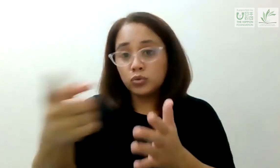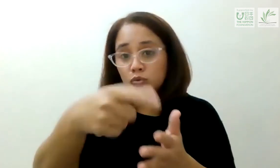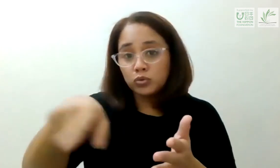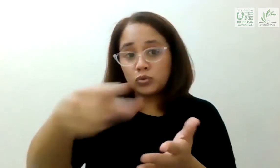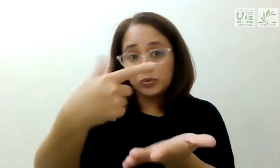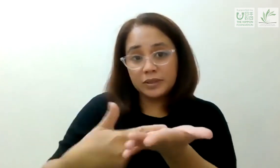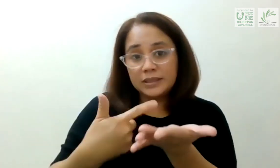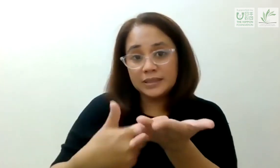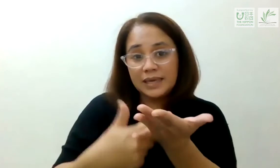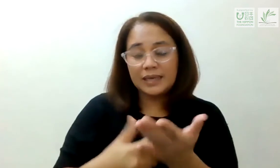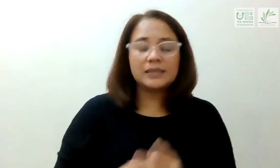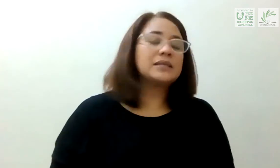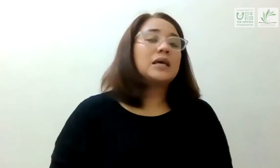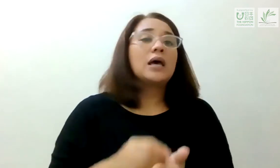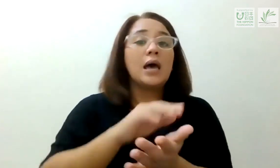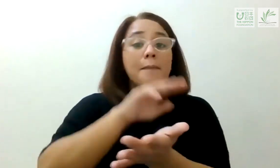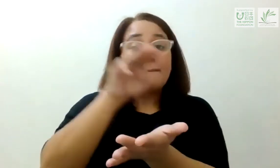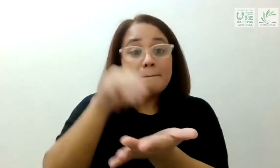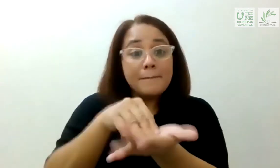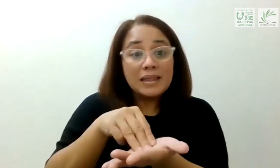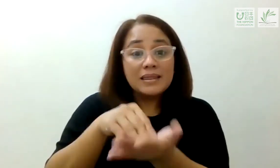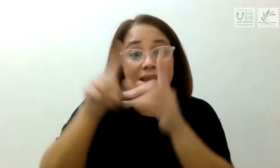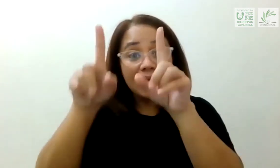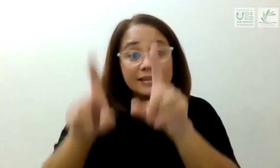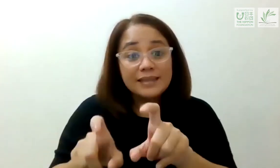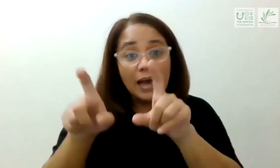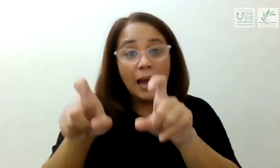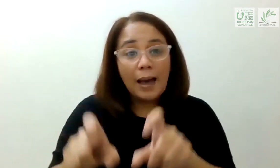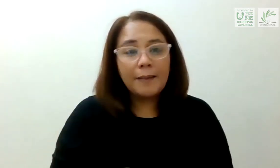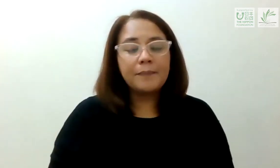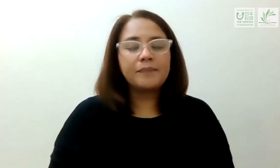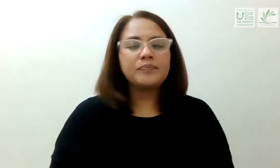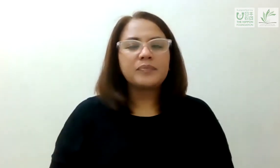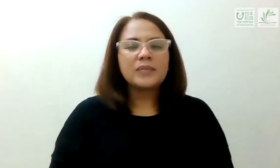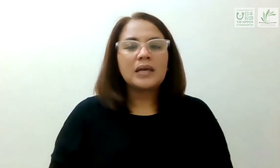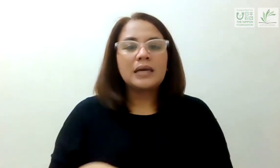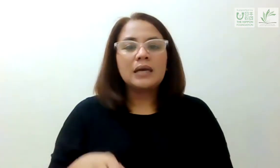for the midterm will be more like question 15